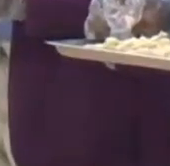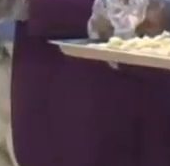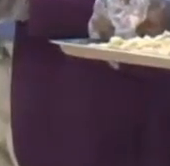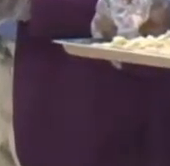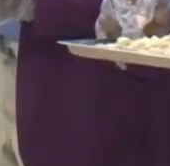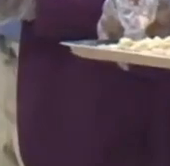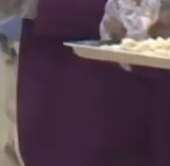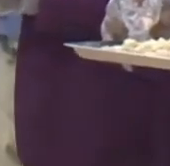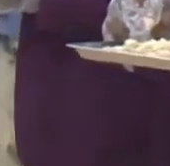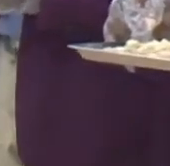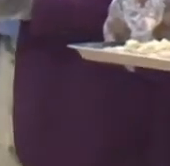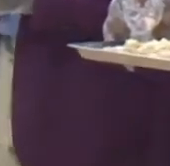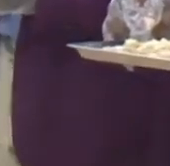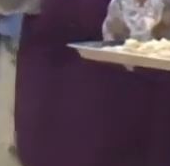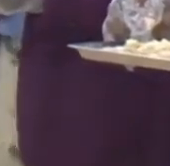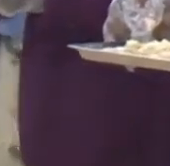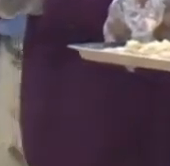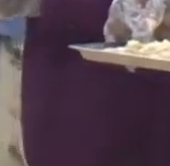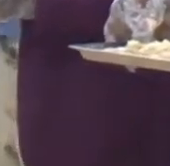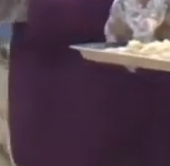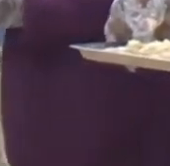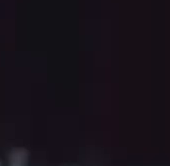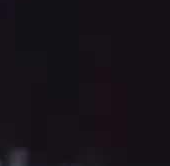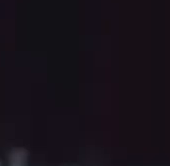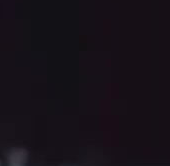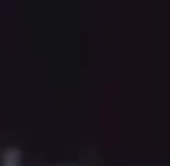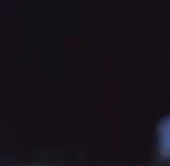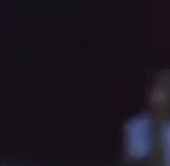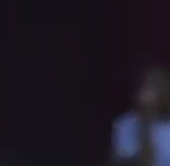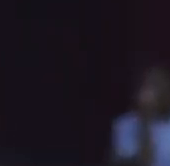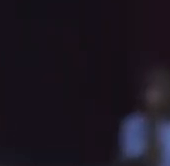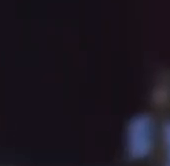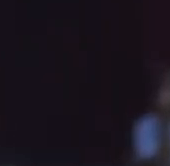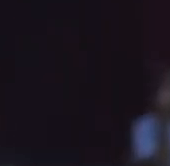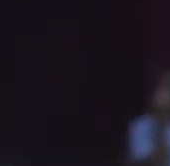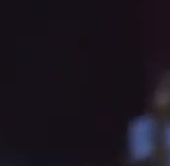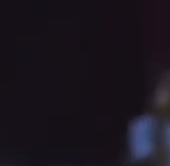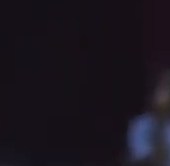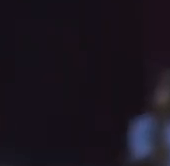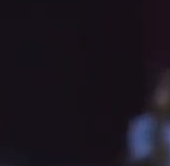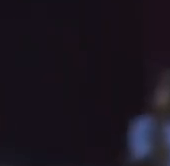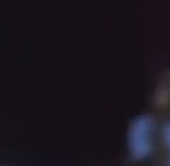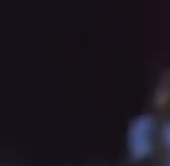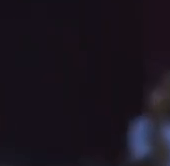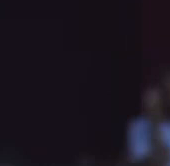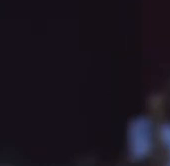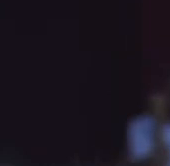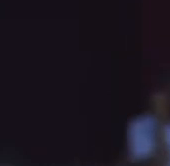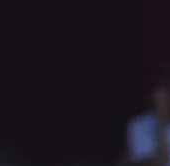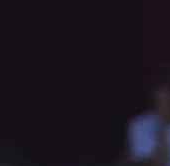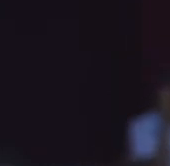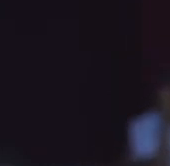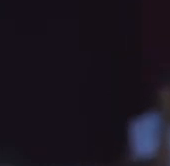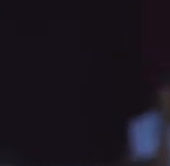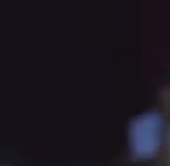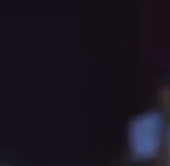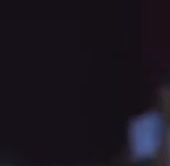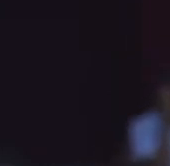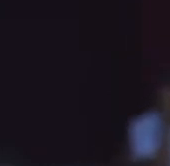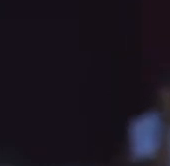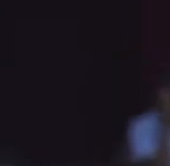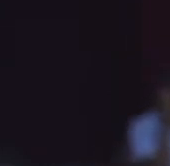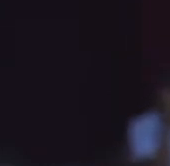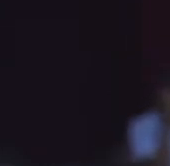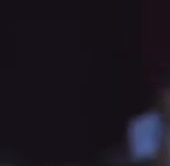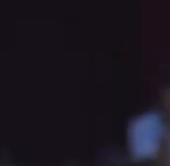go ahead and eat and continue to thank God. Bi e tin je e ma bere si ni ma dupe lowo Olorun. In the name of the Father, ni